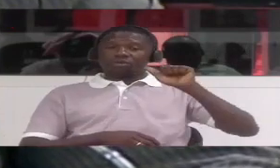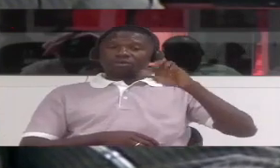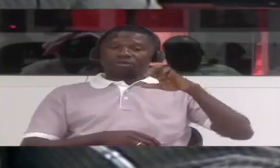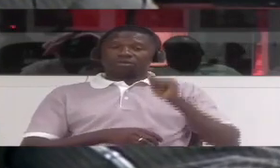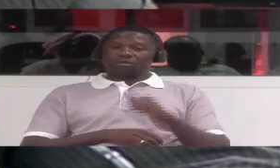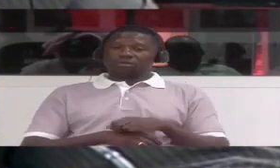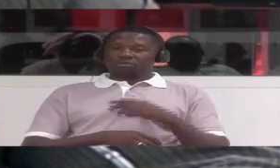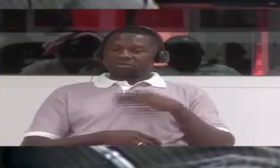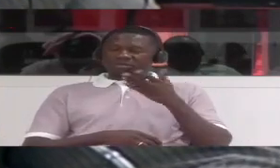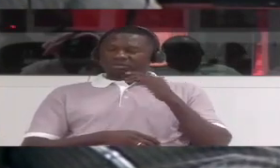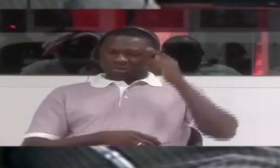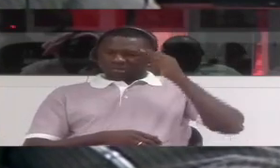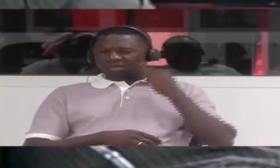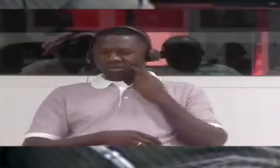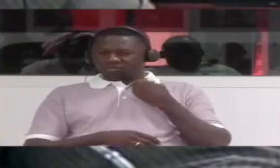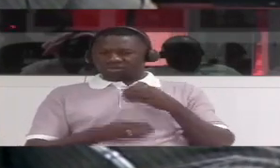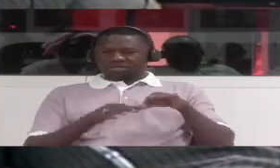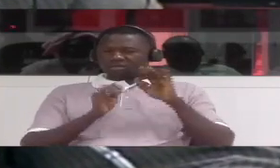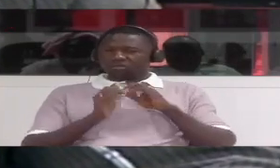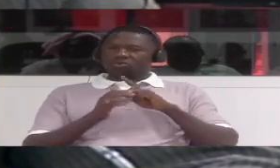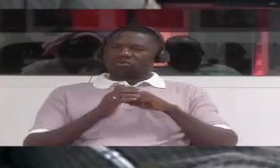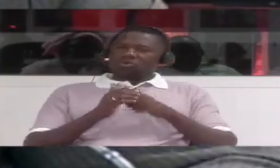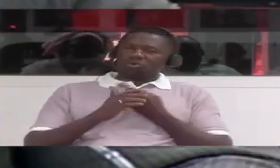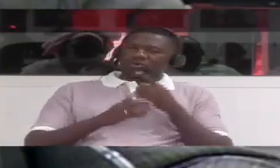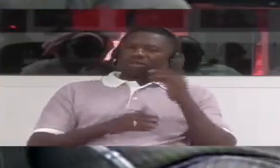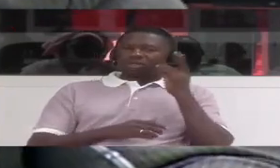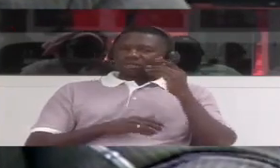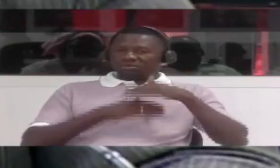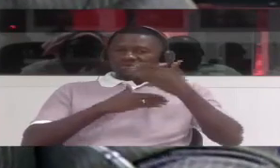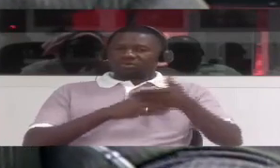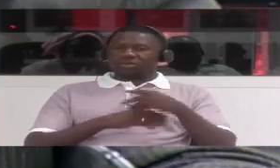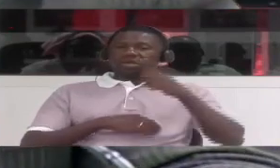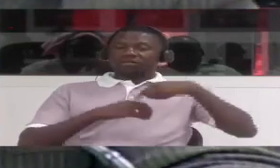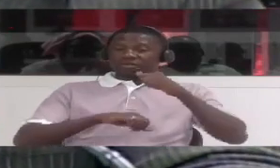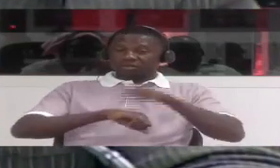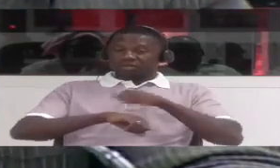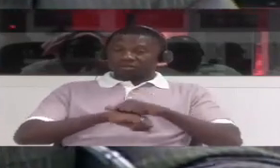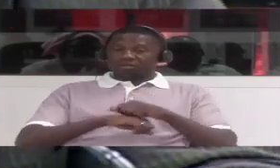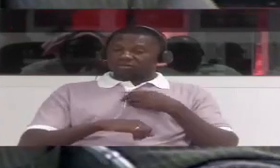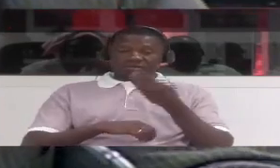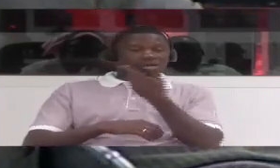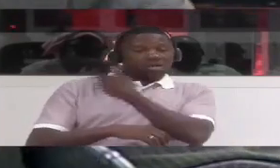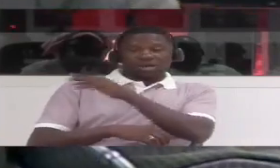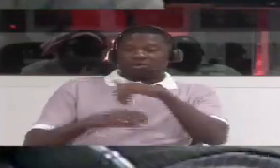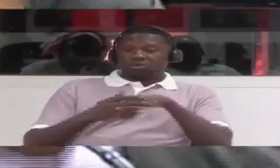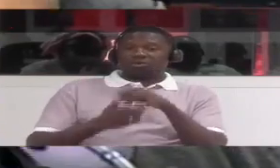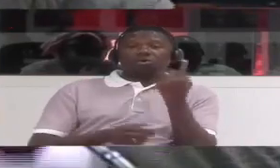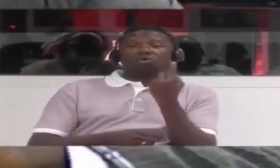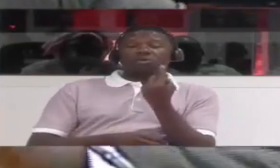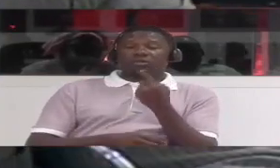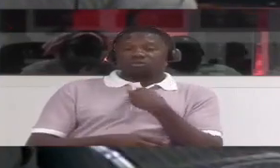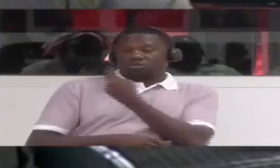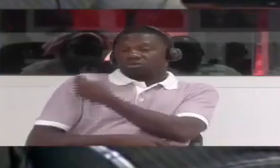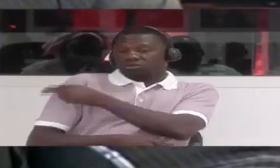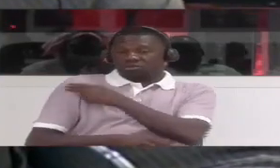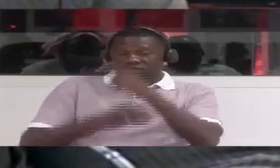the day I was taken or the day before the tortures. After the torture, I was not let out, only to the military, State Guard Hospital and